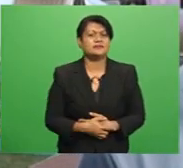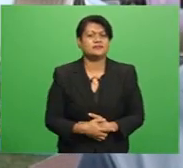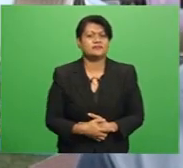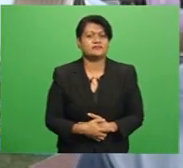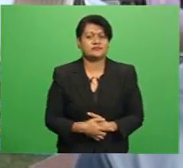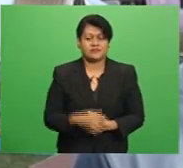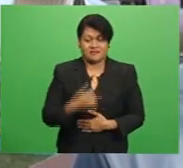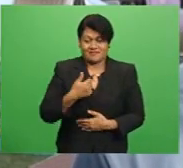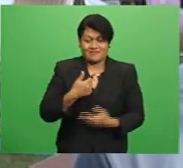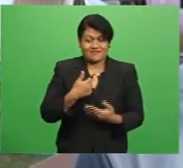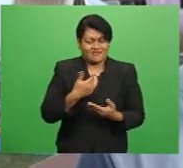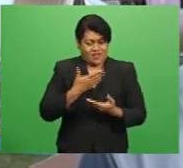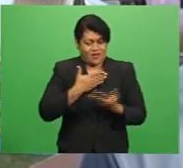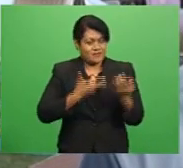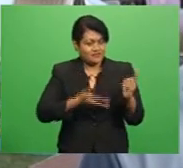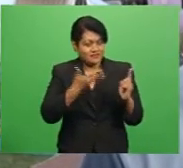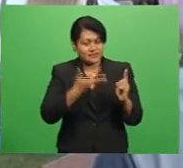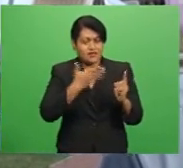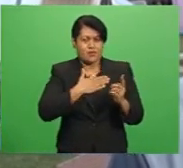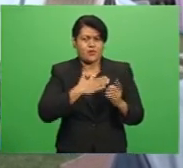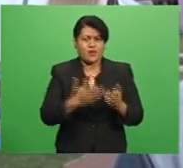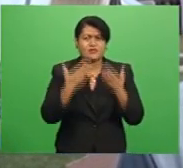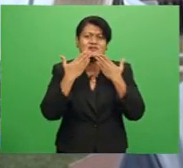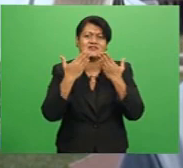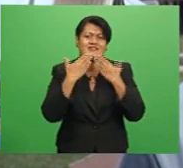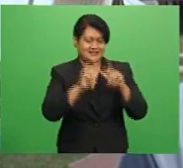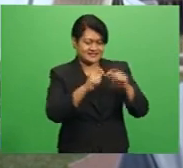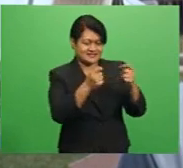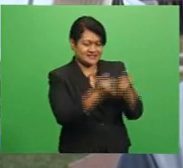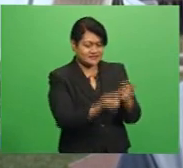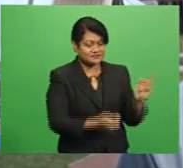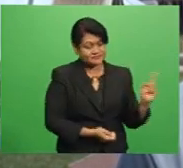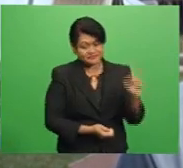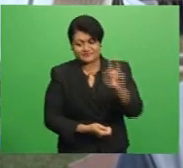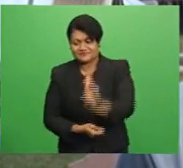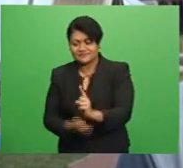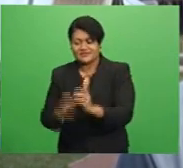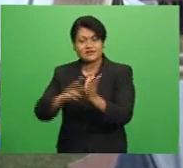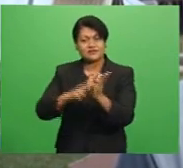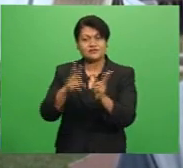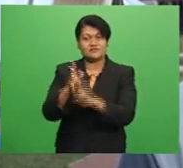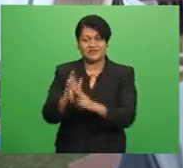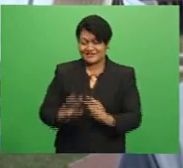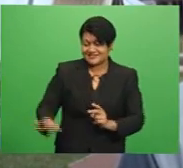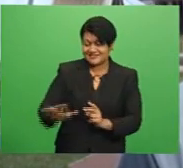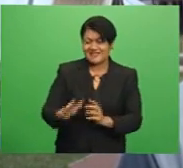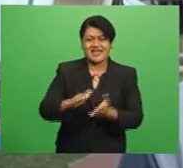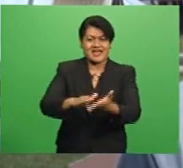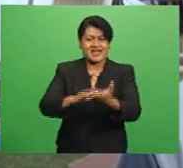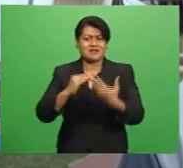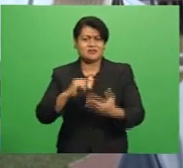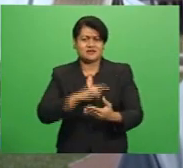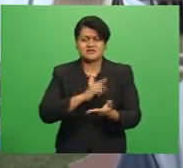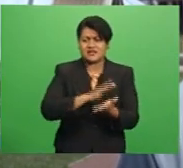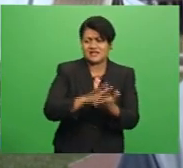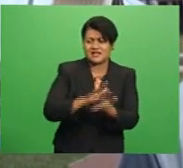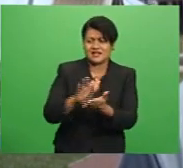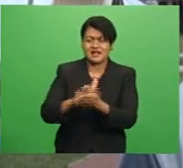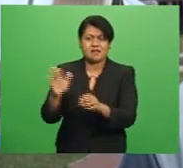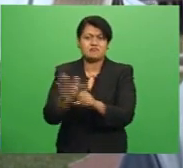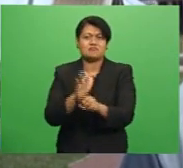I want to thank the engineers for coming to our village and helping us. They have cleaned and made shelter for almost half the village.